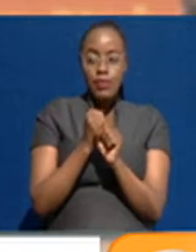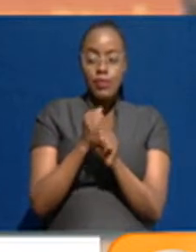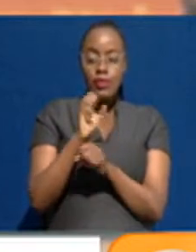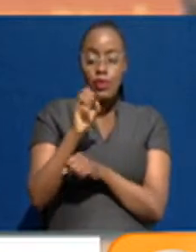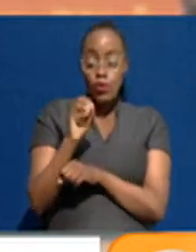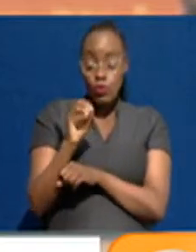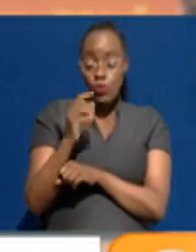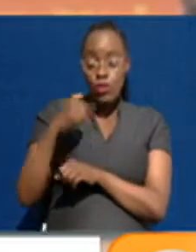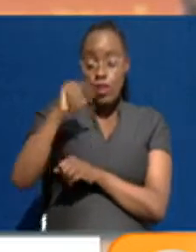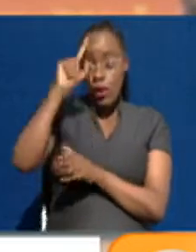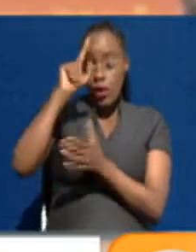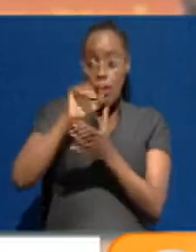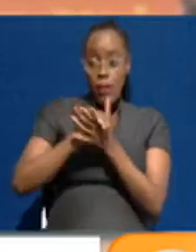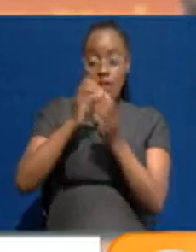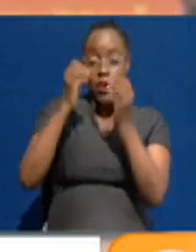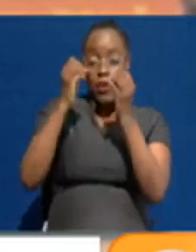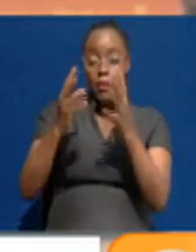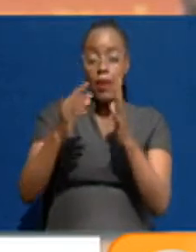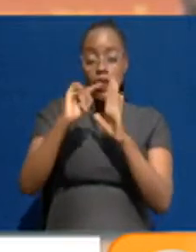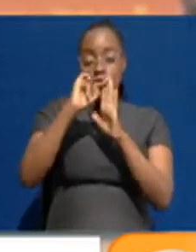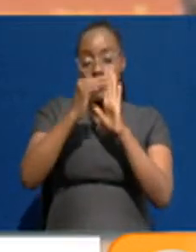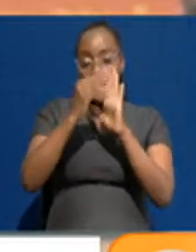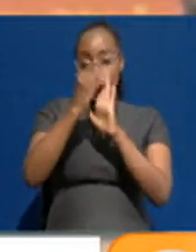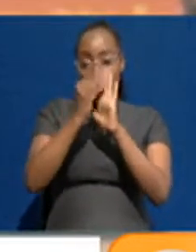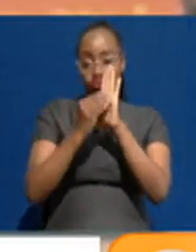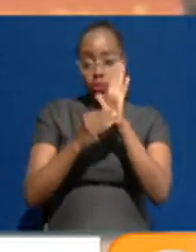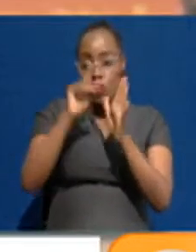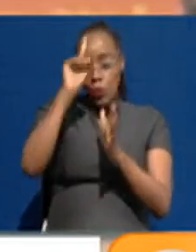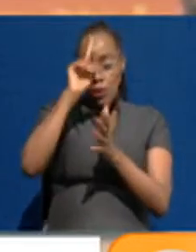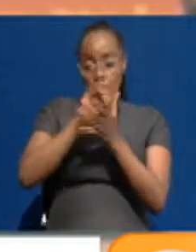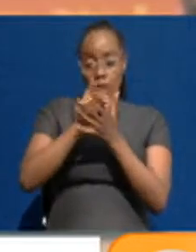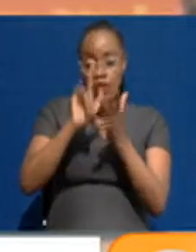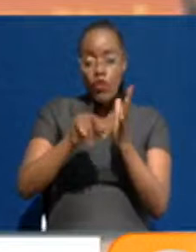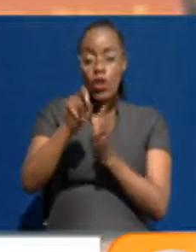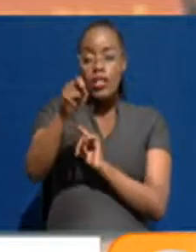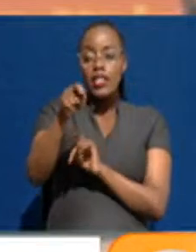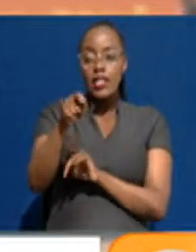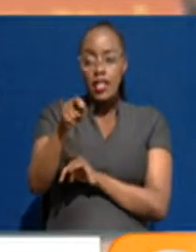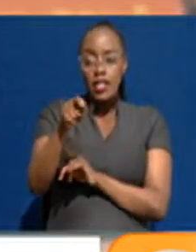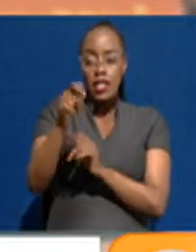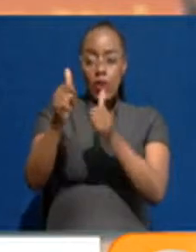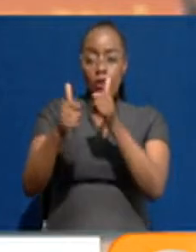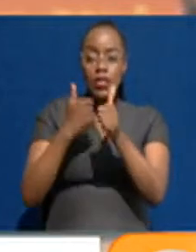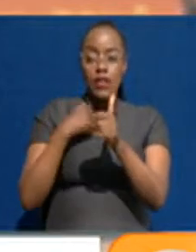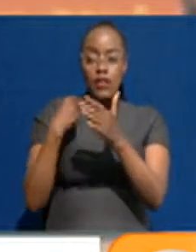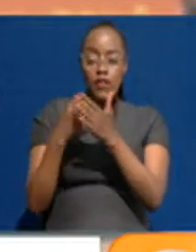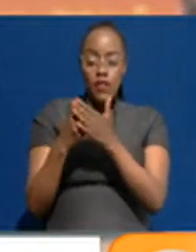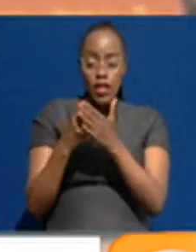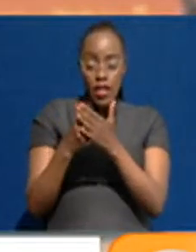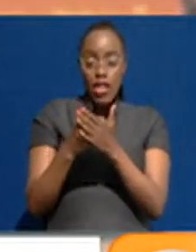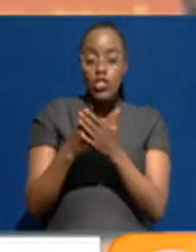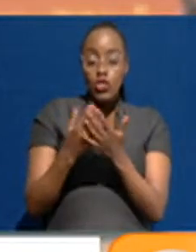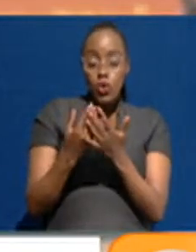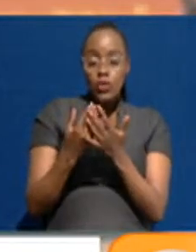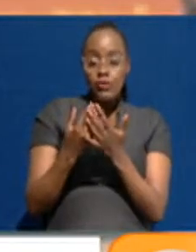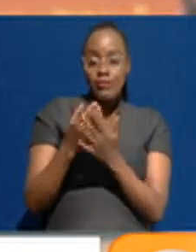We believe, amongst many other factors, we believe a key one is financial literacy.